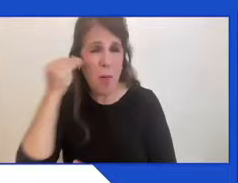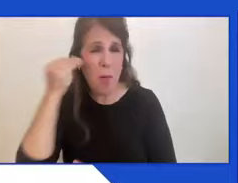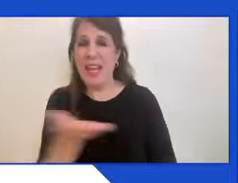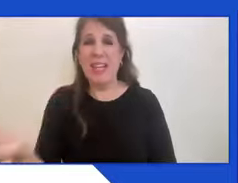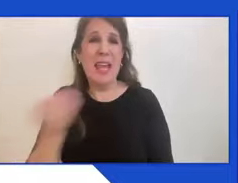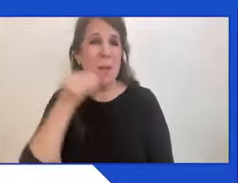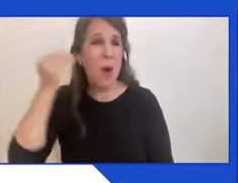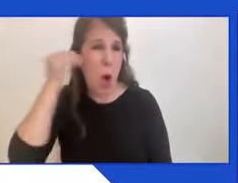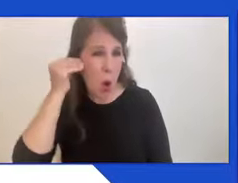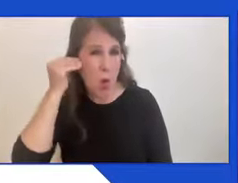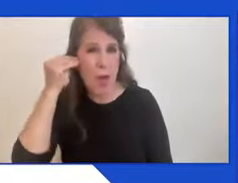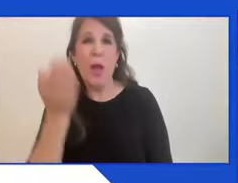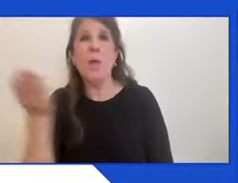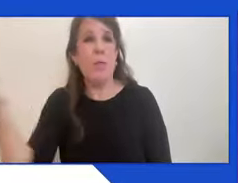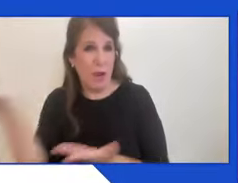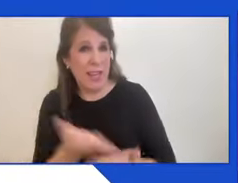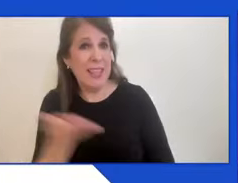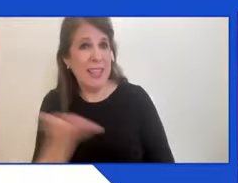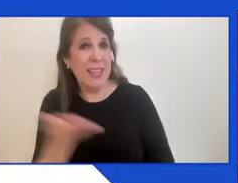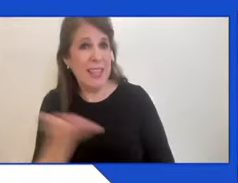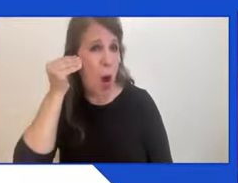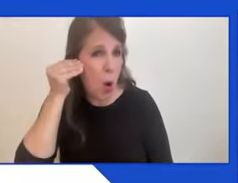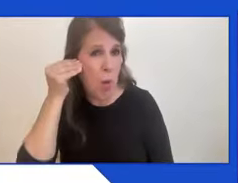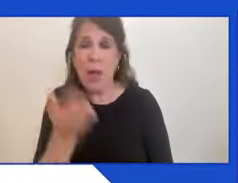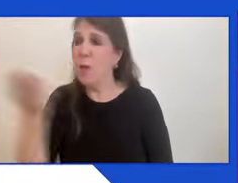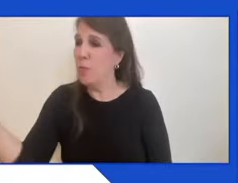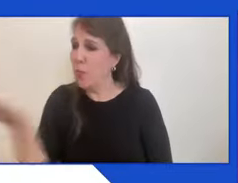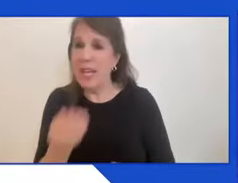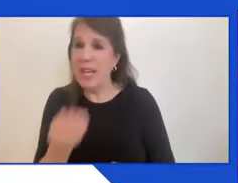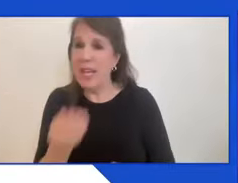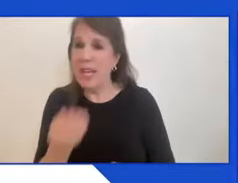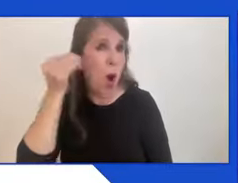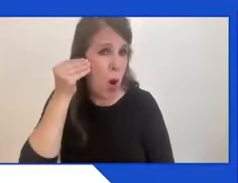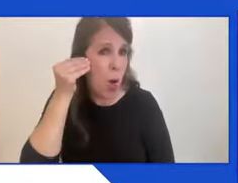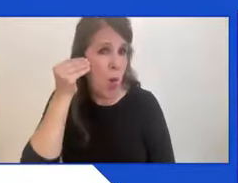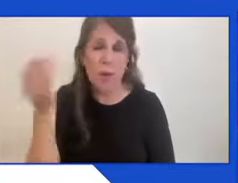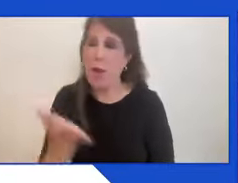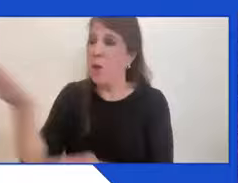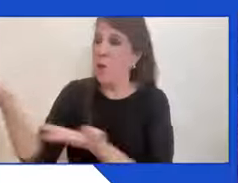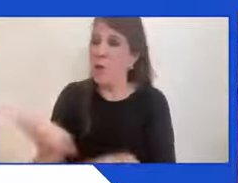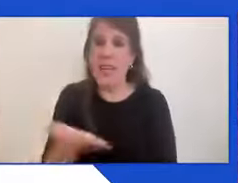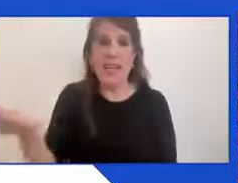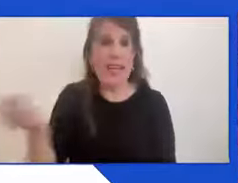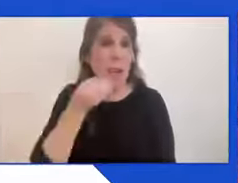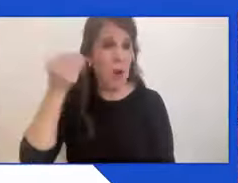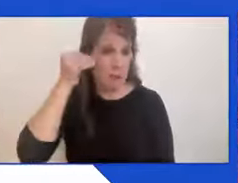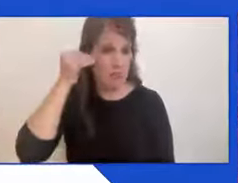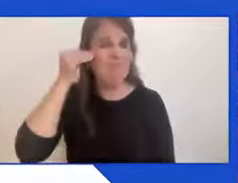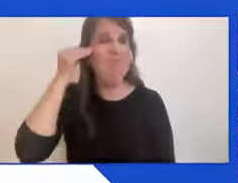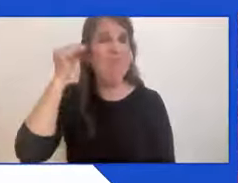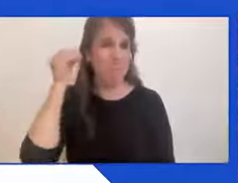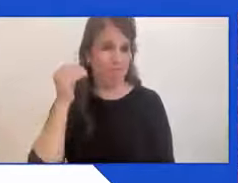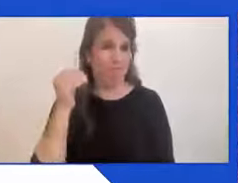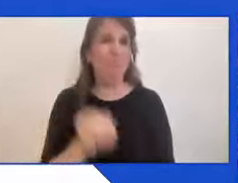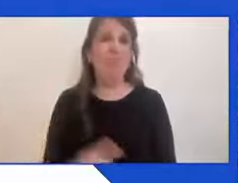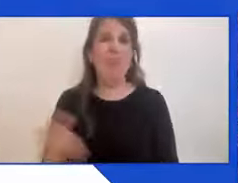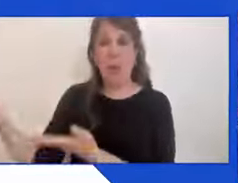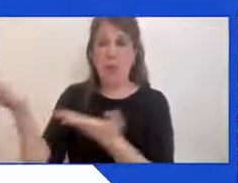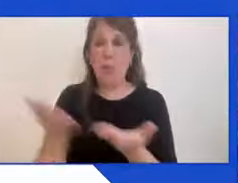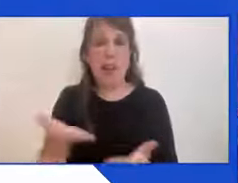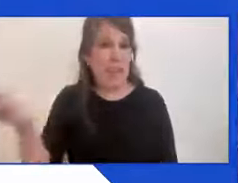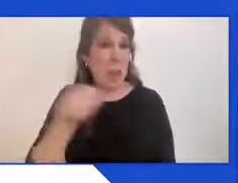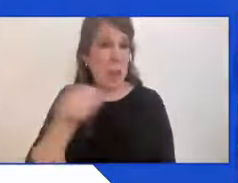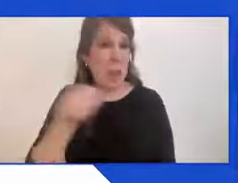Bring them home. Bring them home. Scroll. Bring them home. Bring them home. Bring them